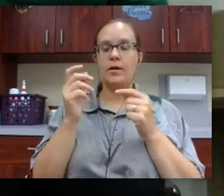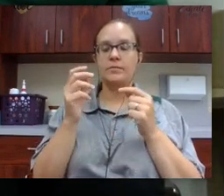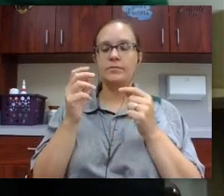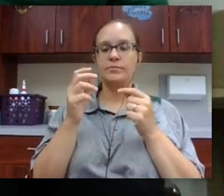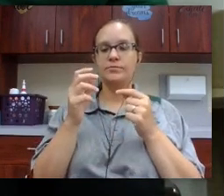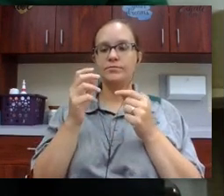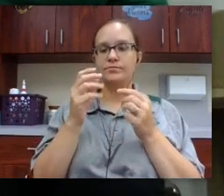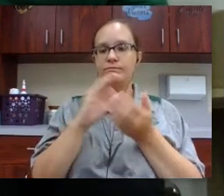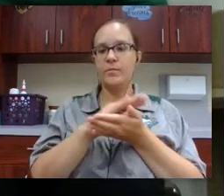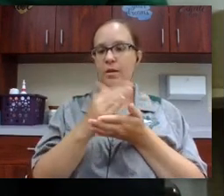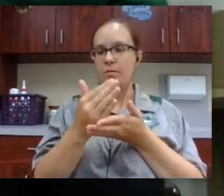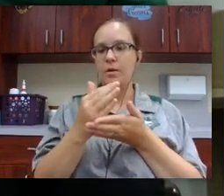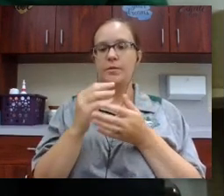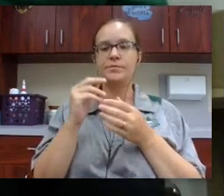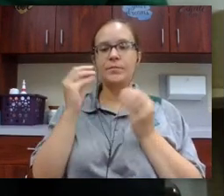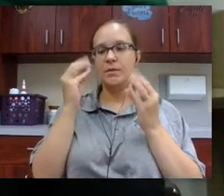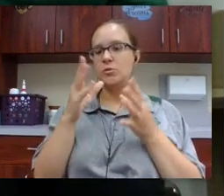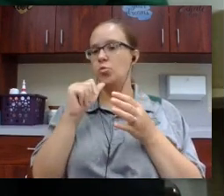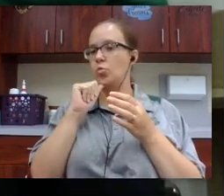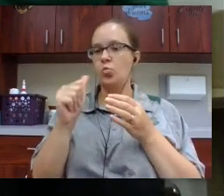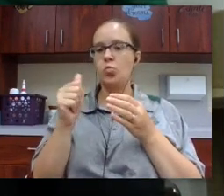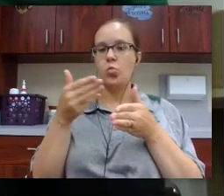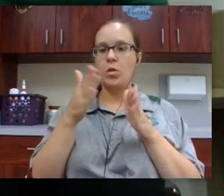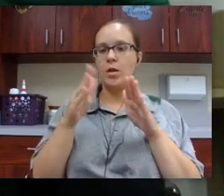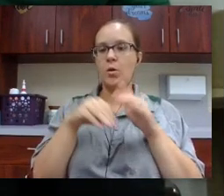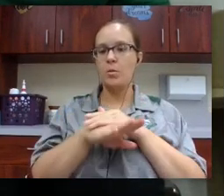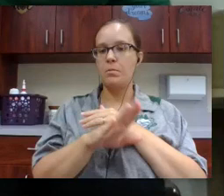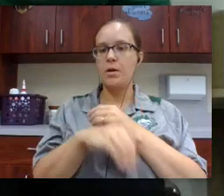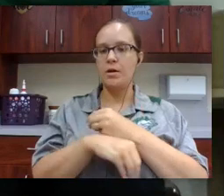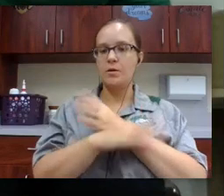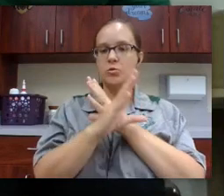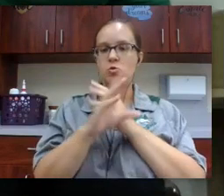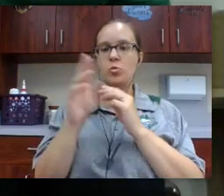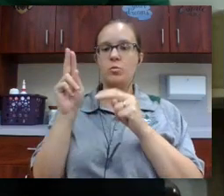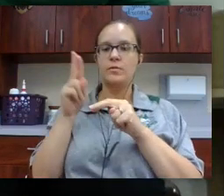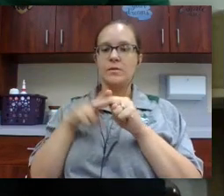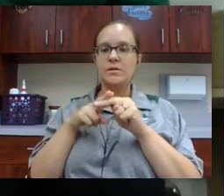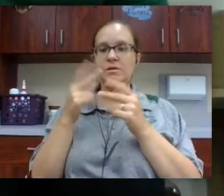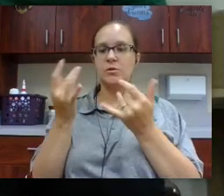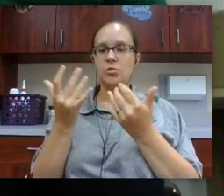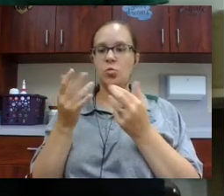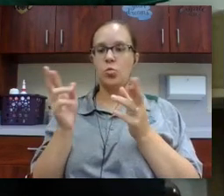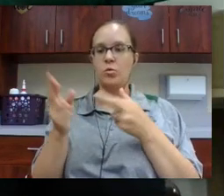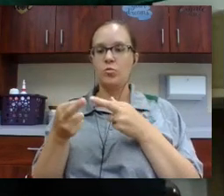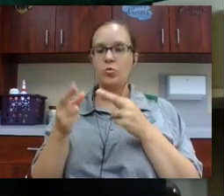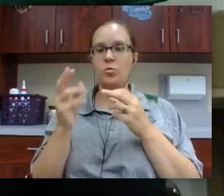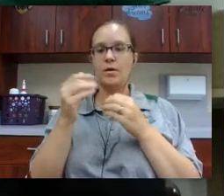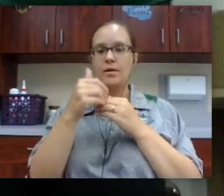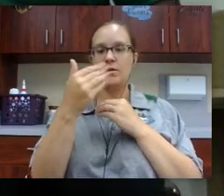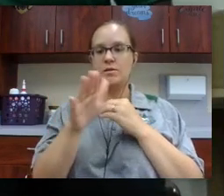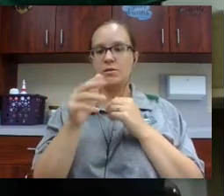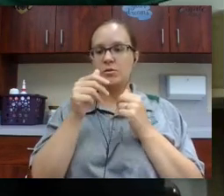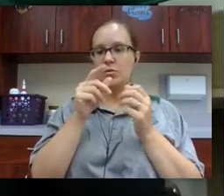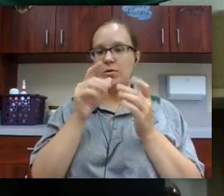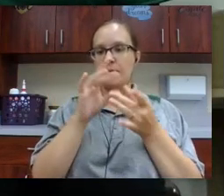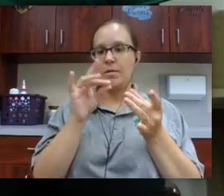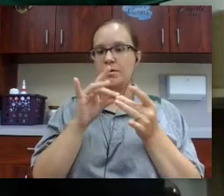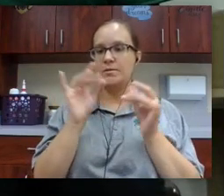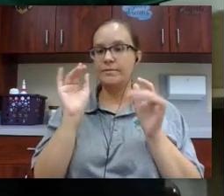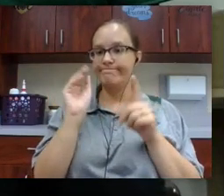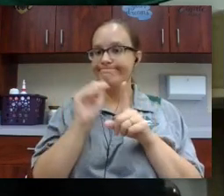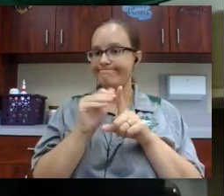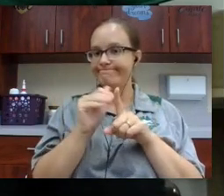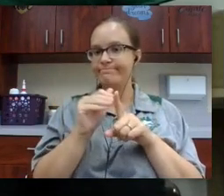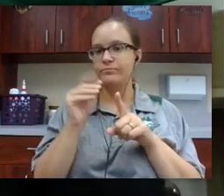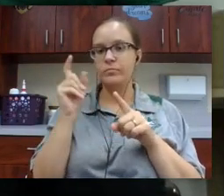Your teacher will not admit you. They'll put you in the waiting room. They will send you a private message that says, hey,